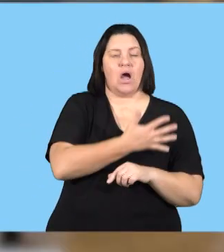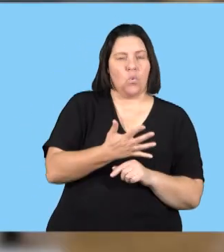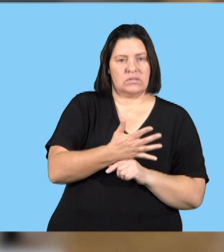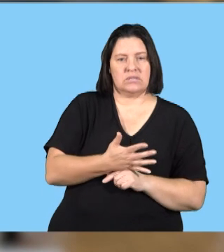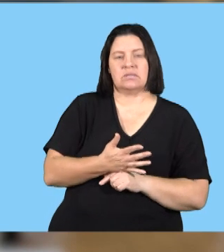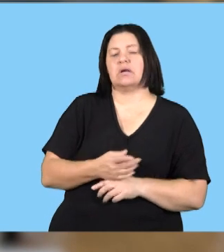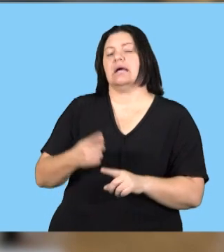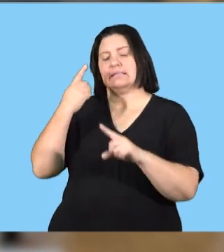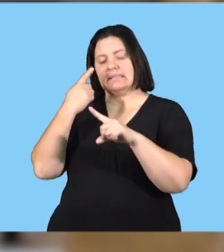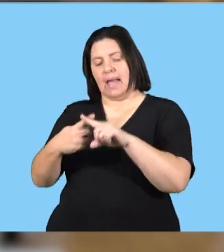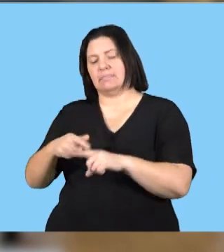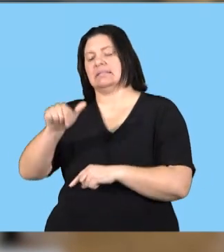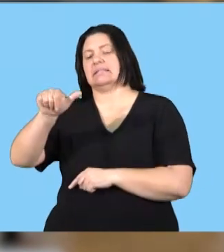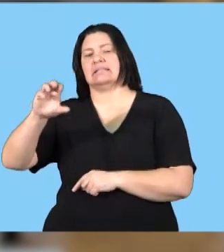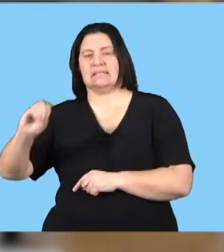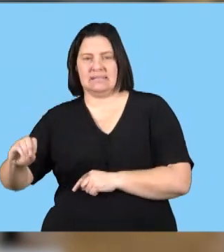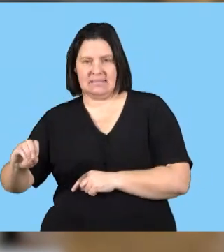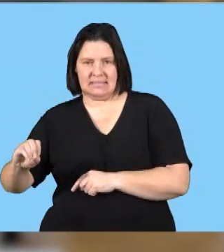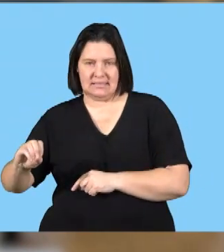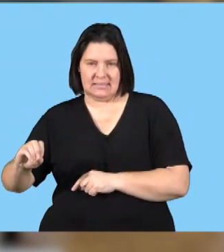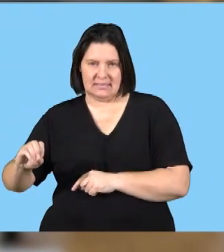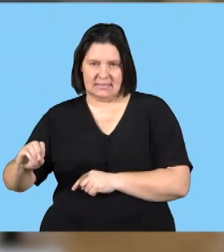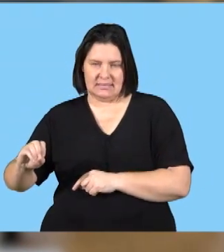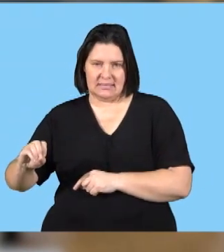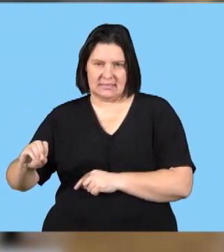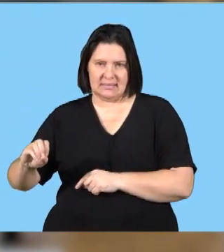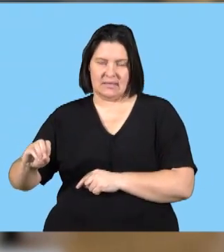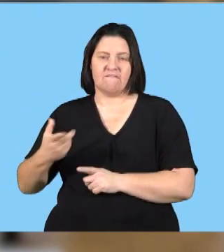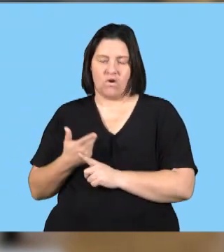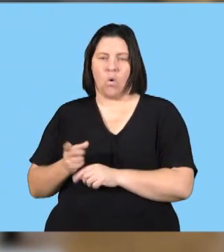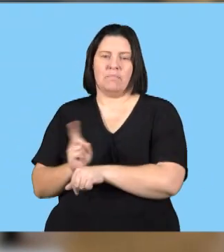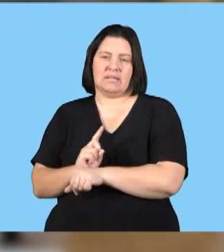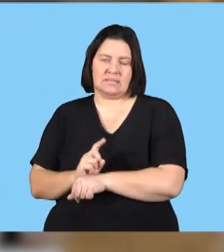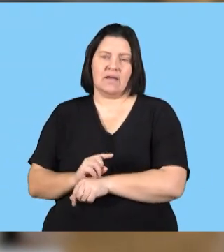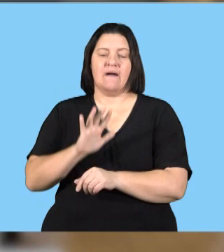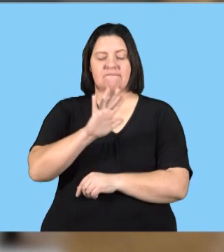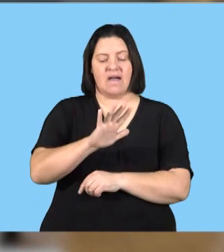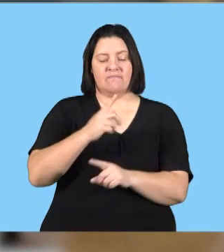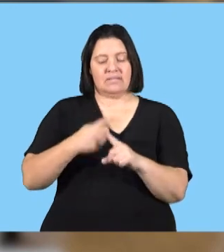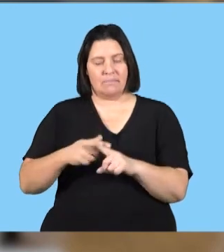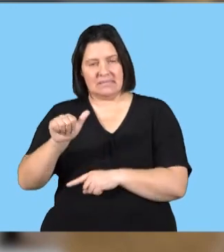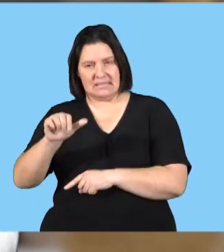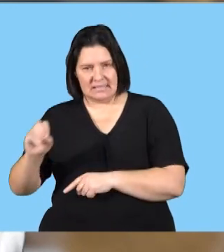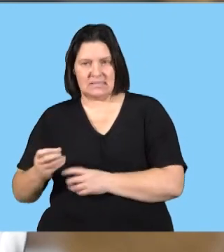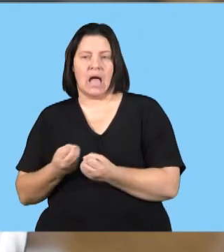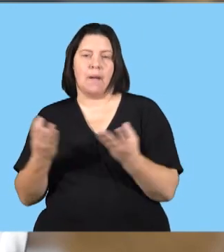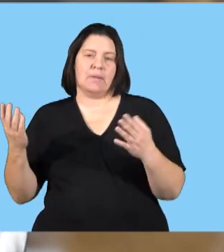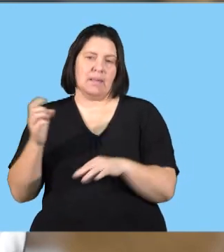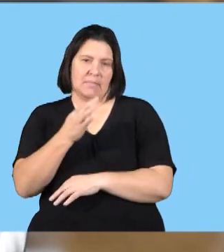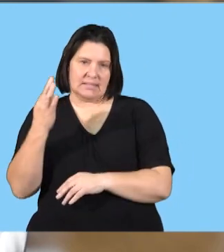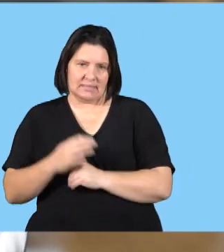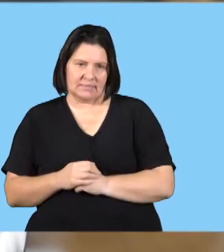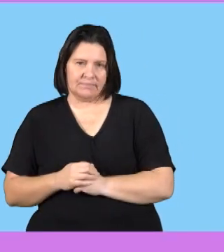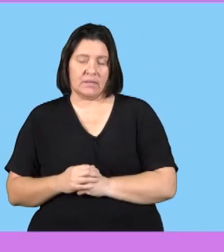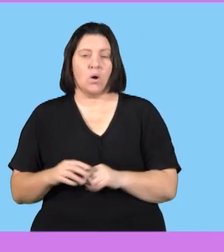it's 5 hours, you take that 5 and you multiply that by the conversion factor of 60. So 5 times 60, you get your amount of